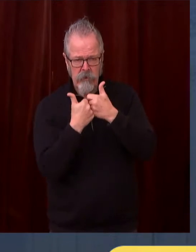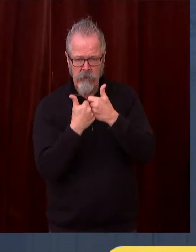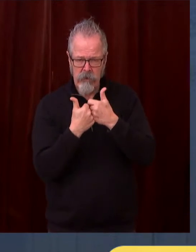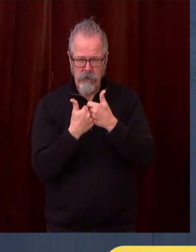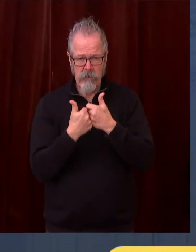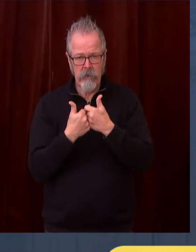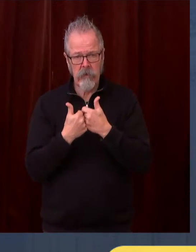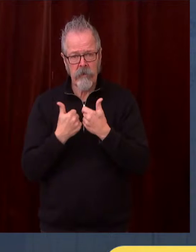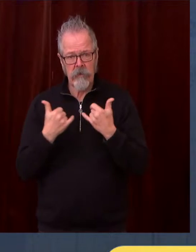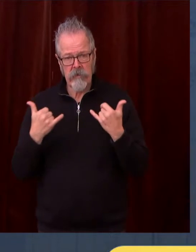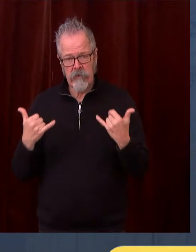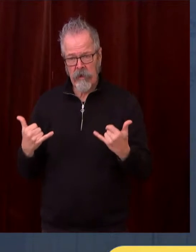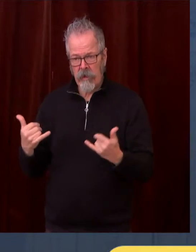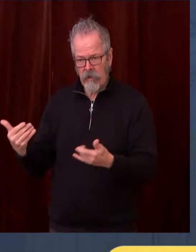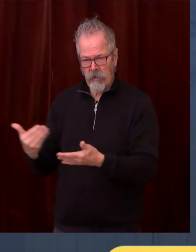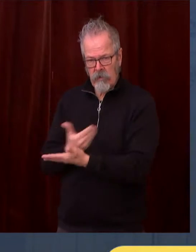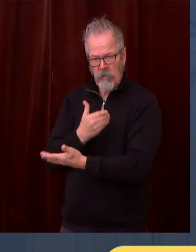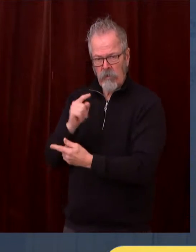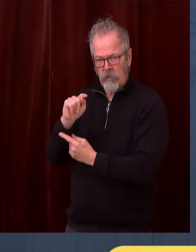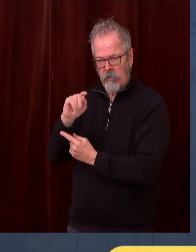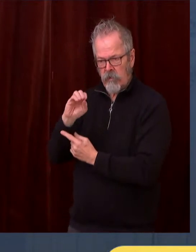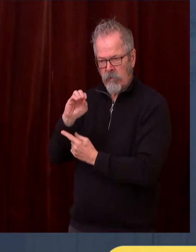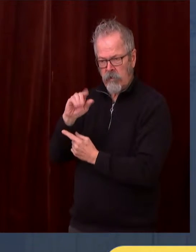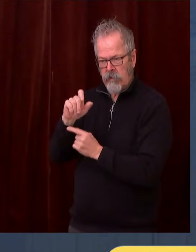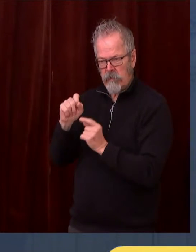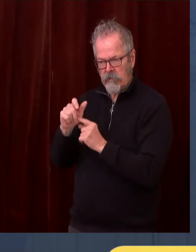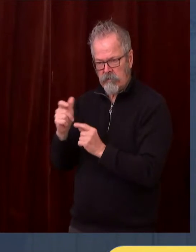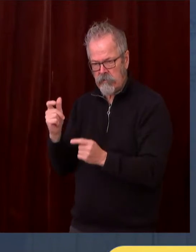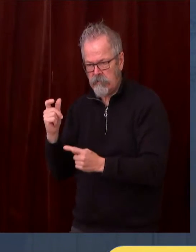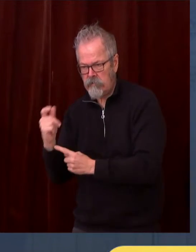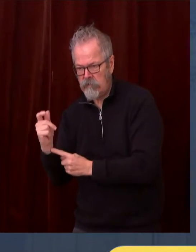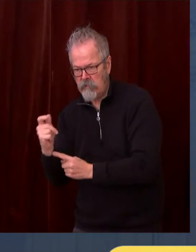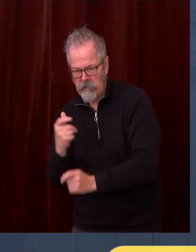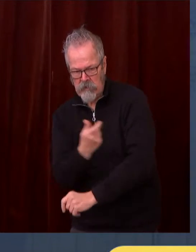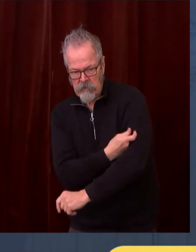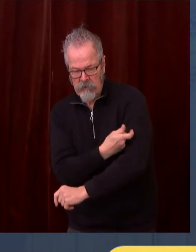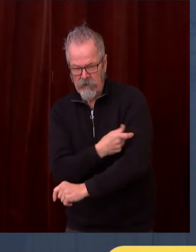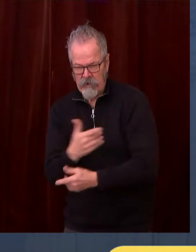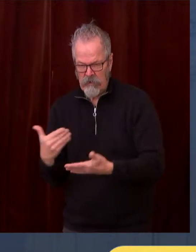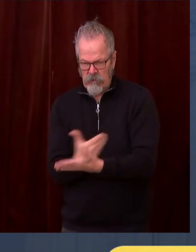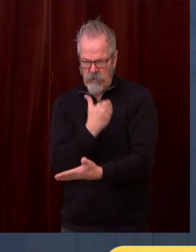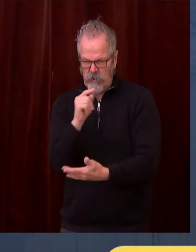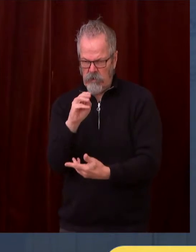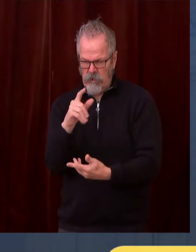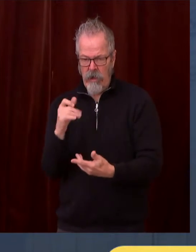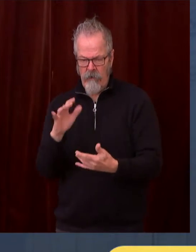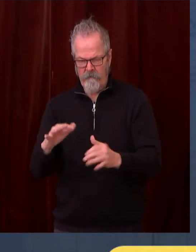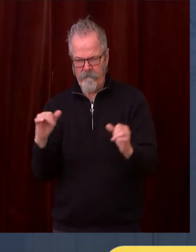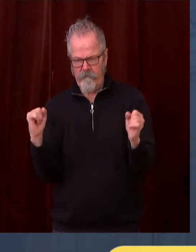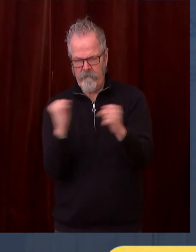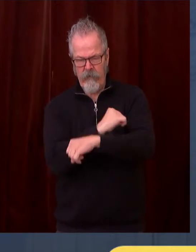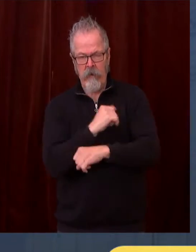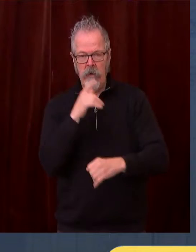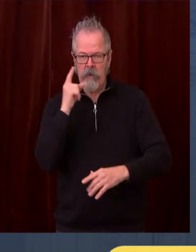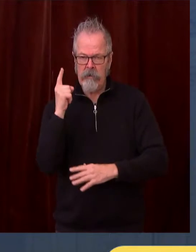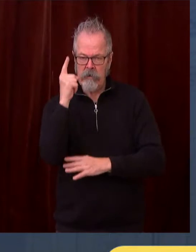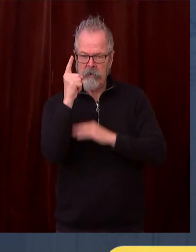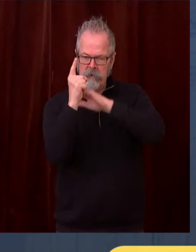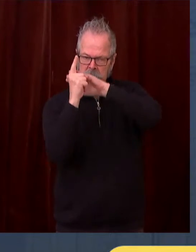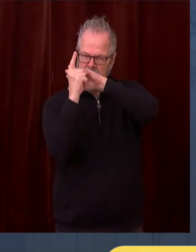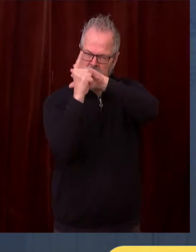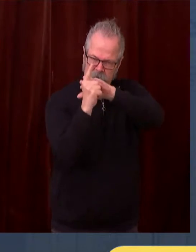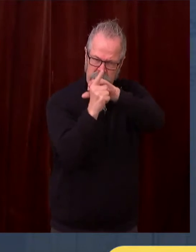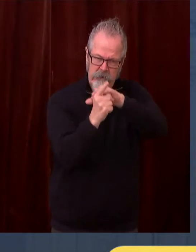will want the vaccine, we can now see a light at the end of the tunnel. I've been closely watching the progress on